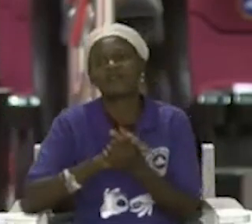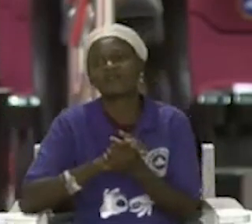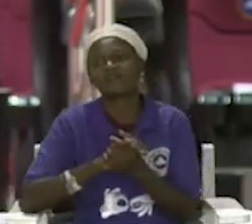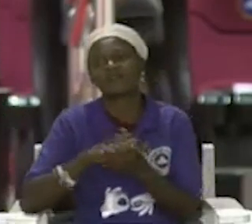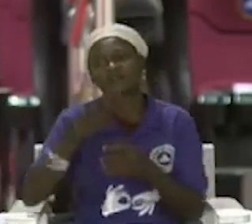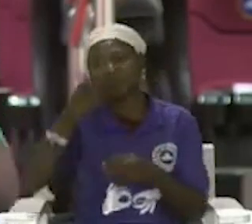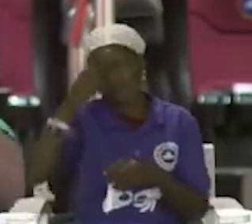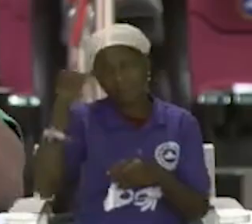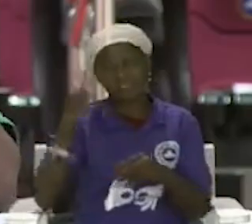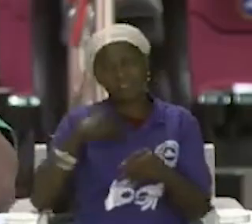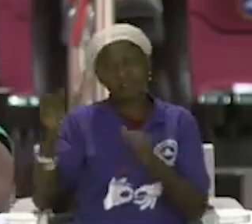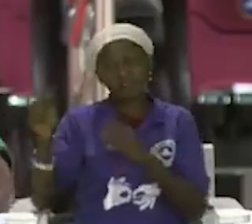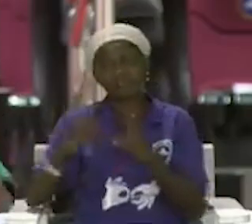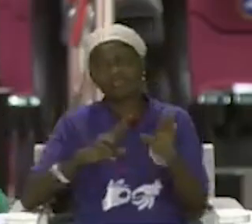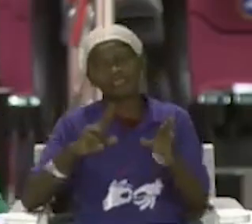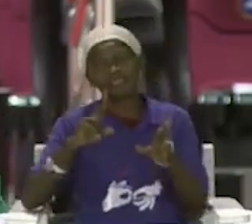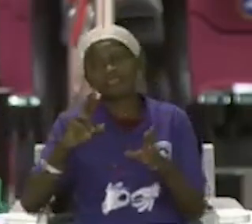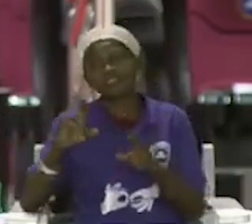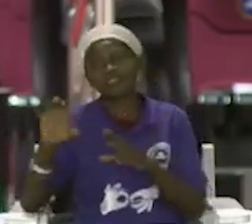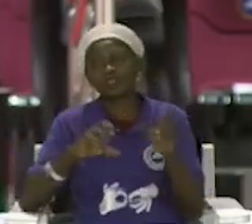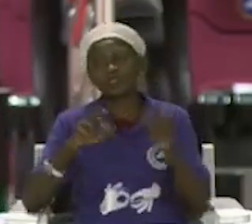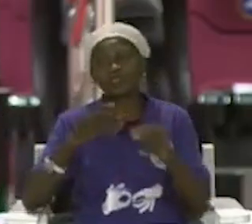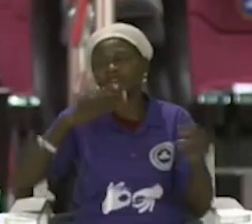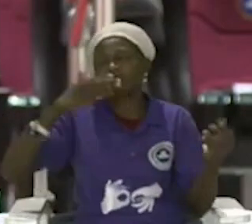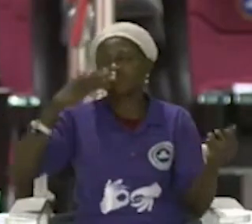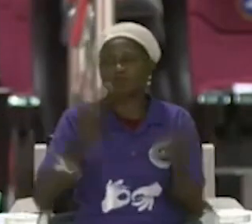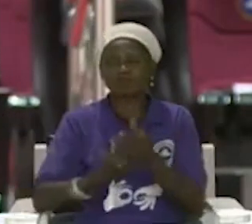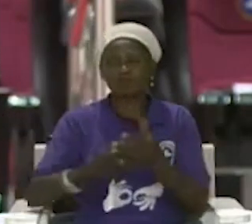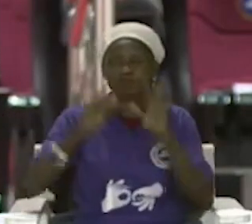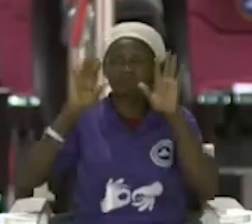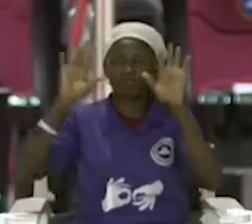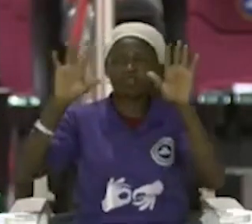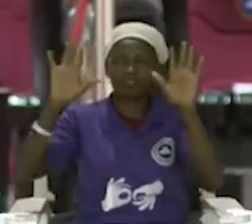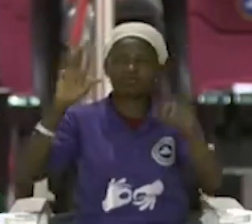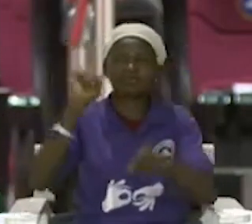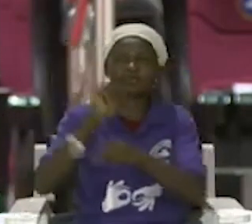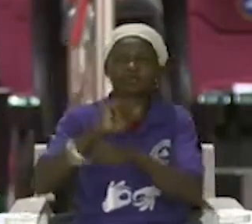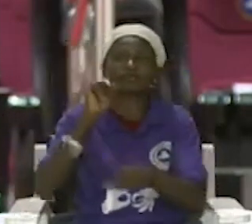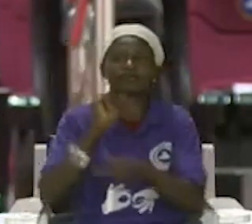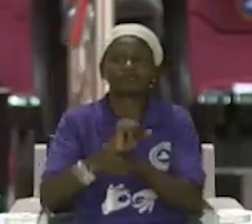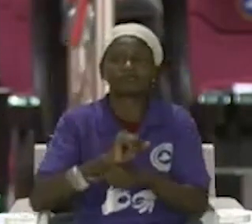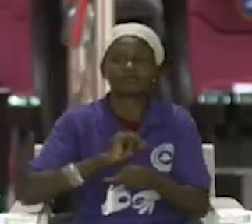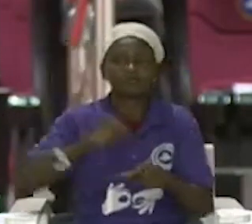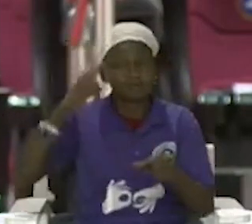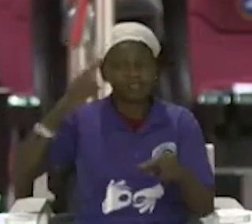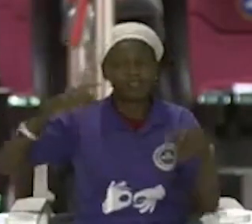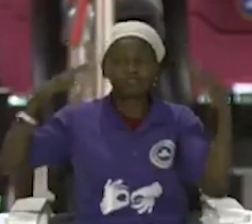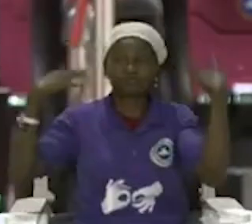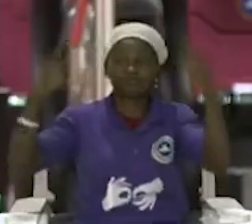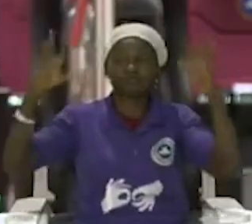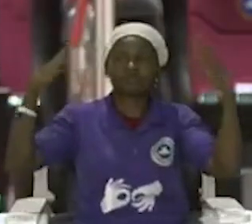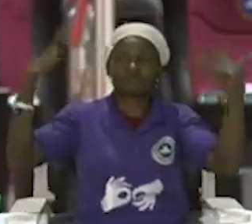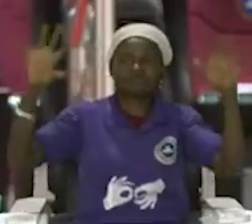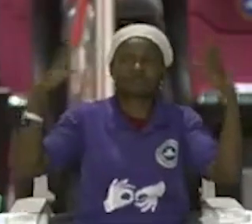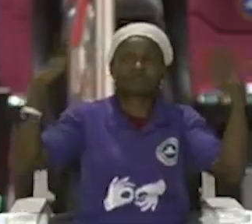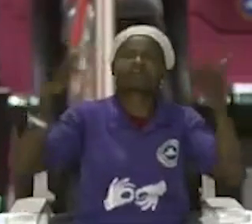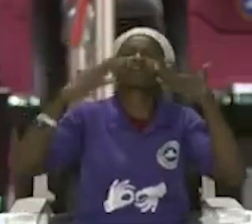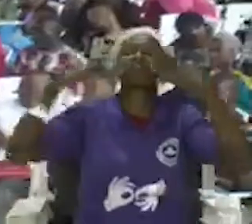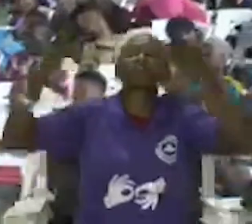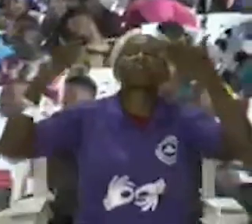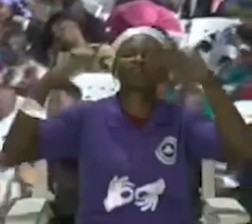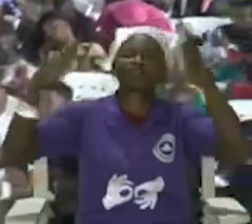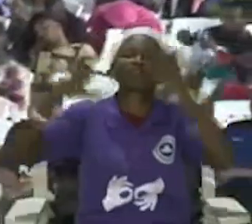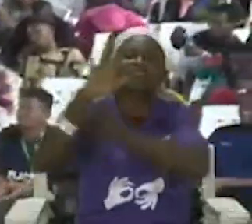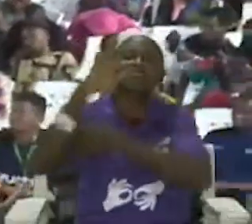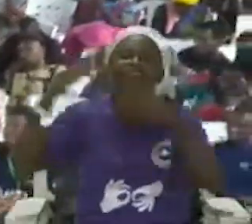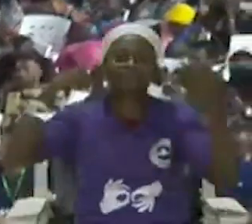Because they have already done an extremely wonderful job. I think we should really, really thank God